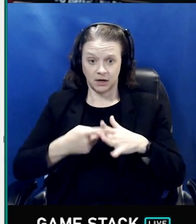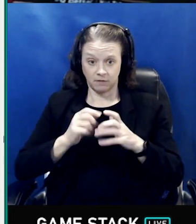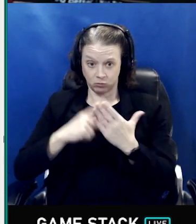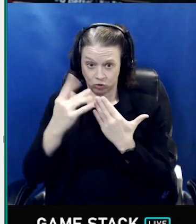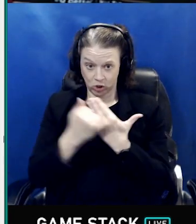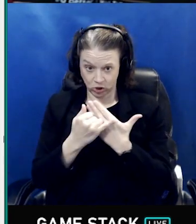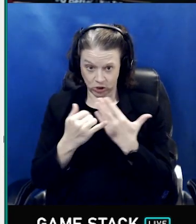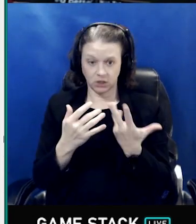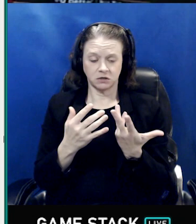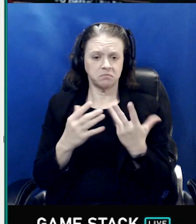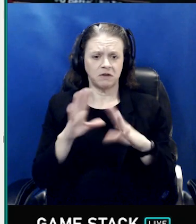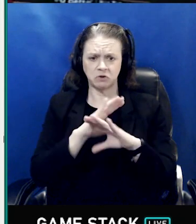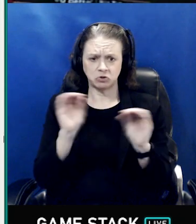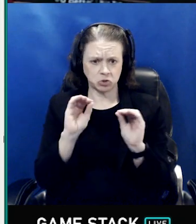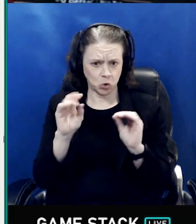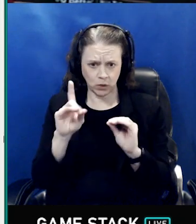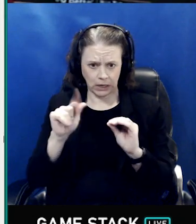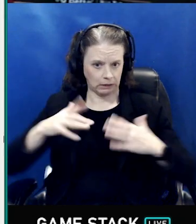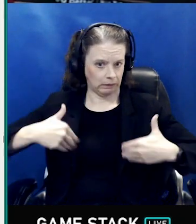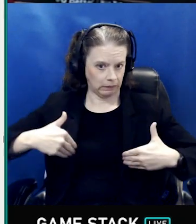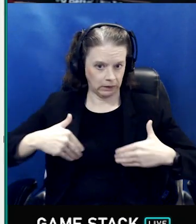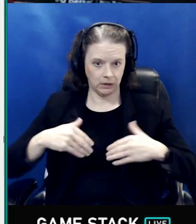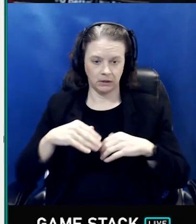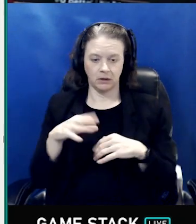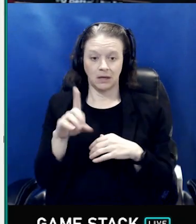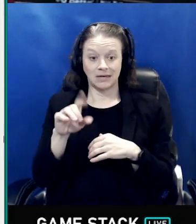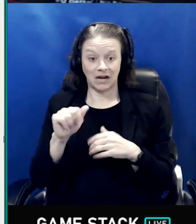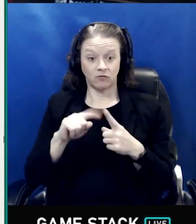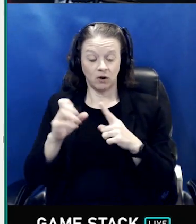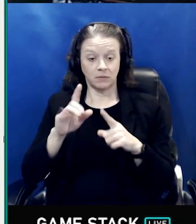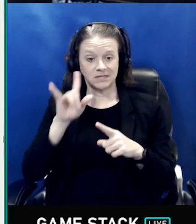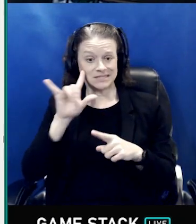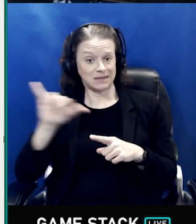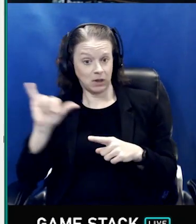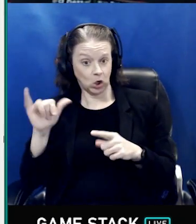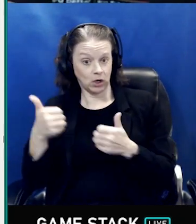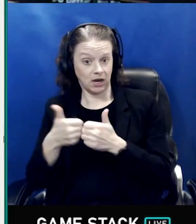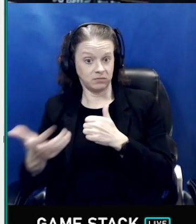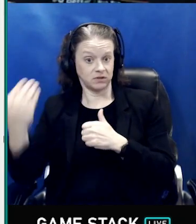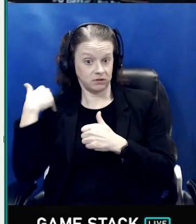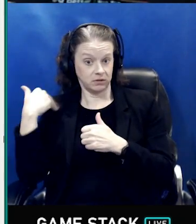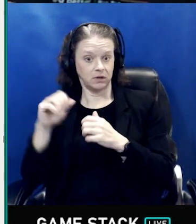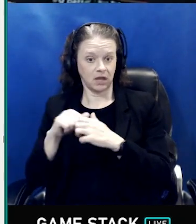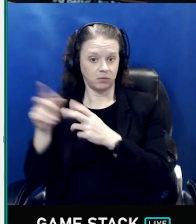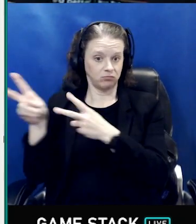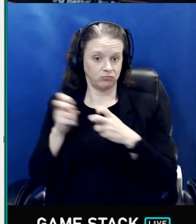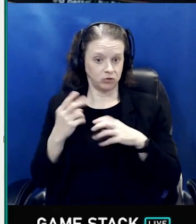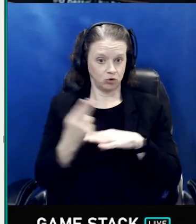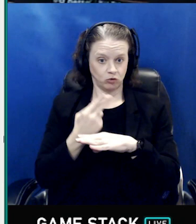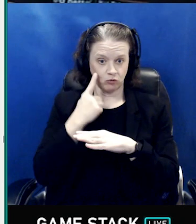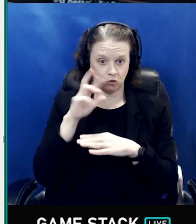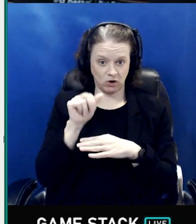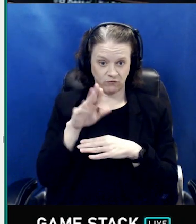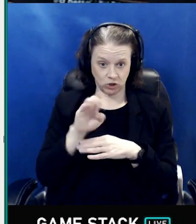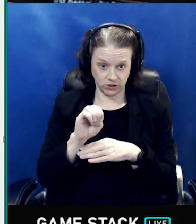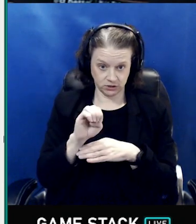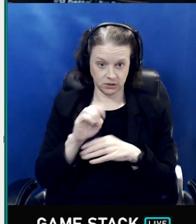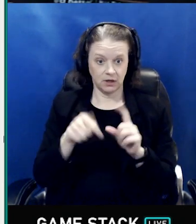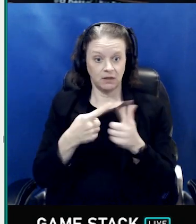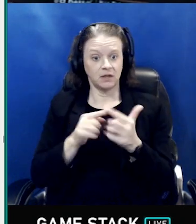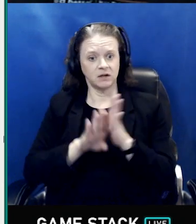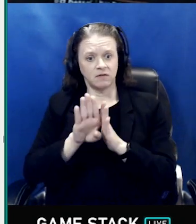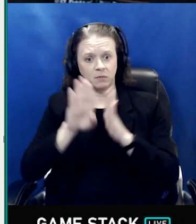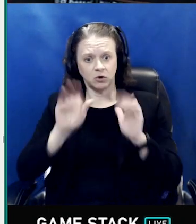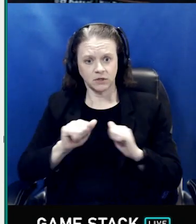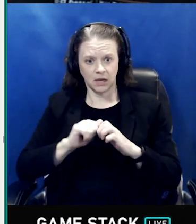there is no data yet, data from similar games can be used as a reference. With that, developers can define